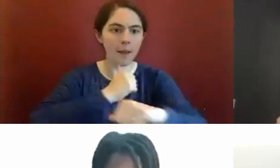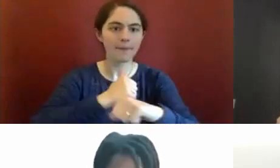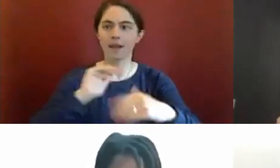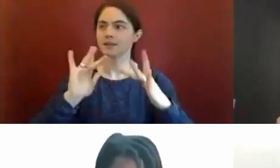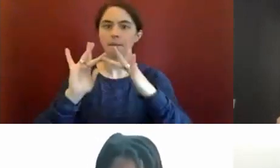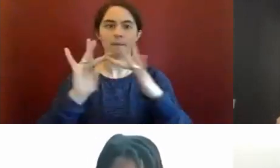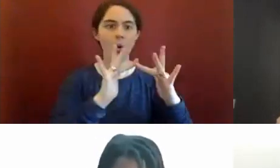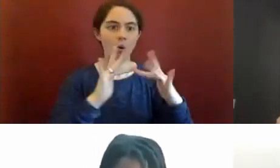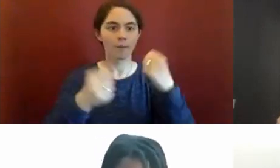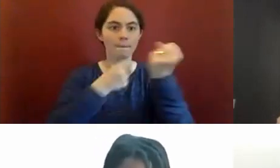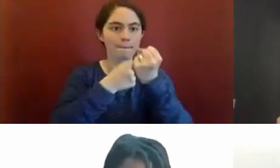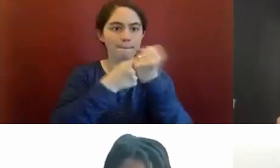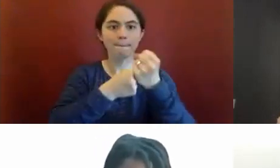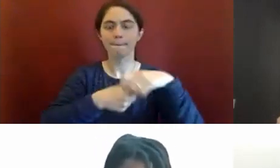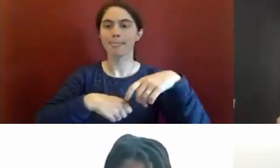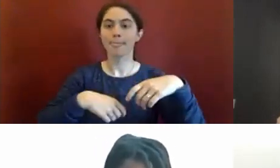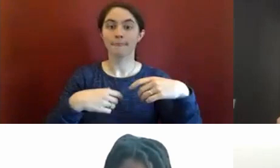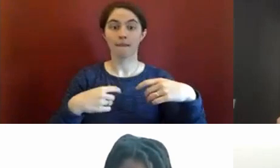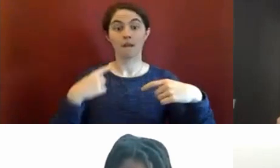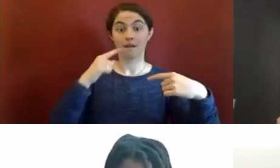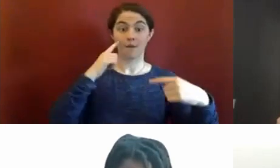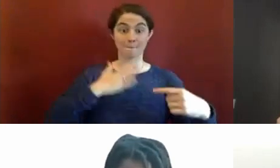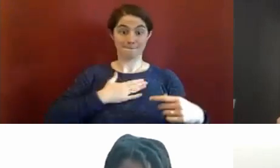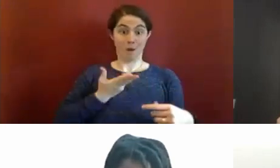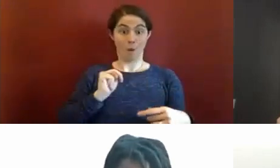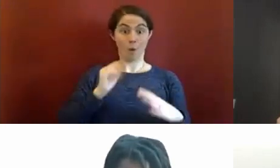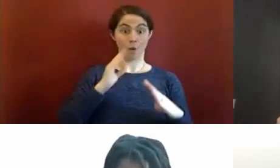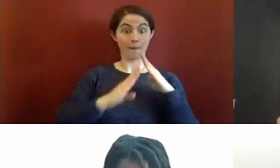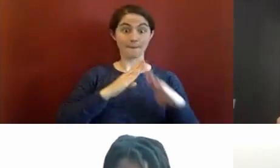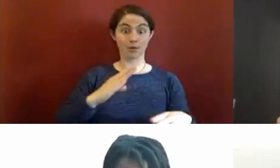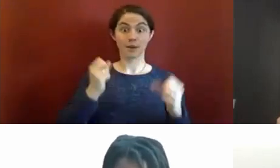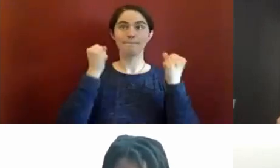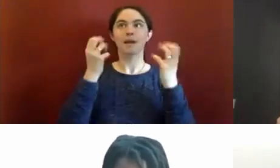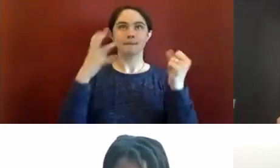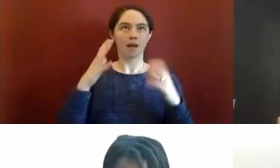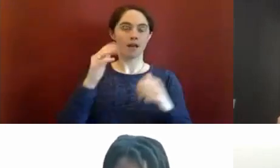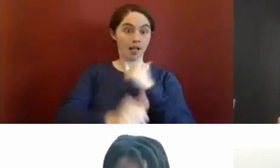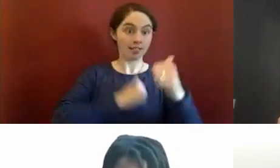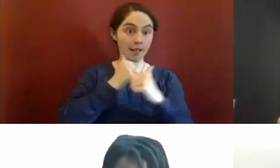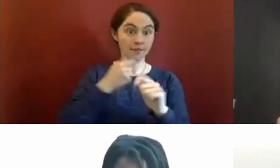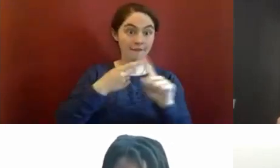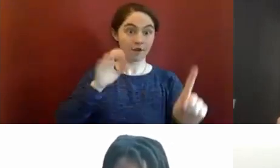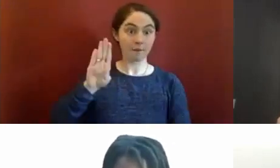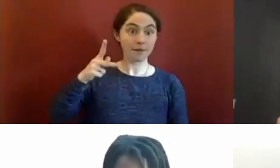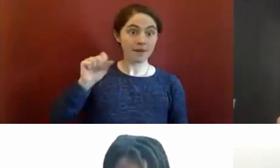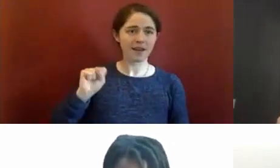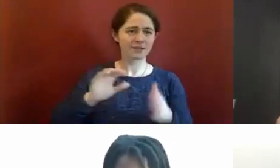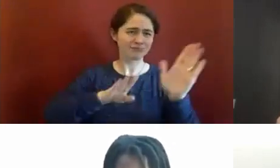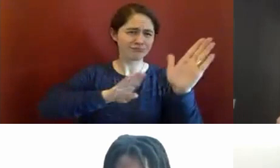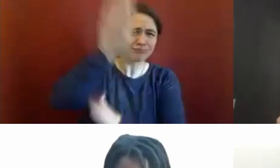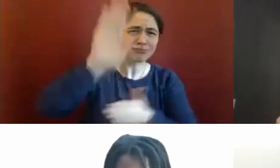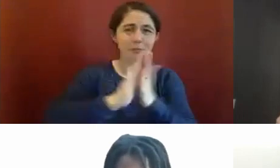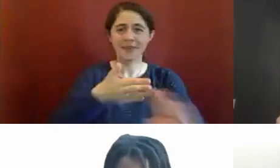BPS? I know from my own community, many of them are doing wonderful things. They're doctors, they're lawyers,